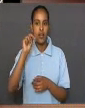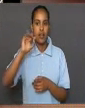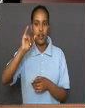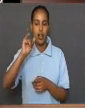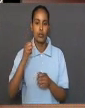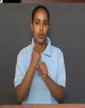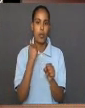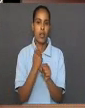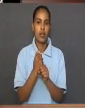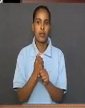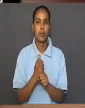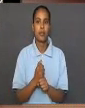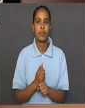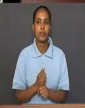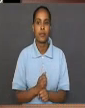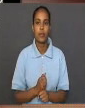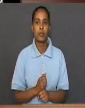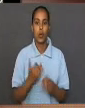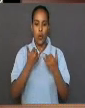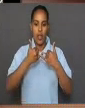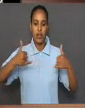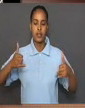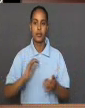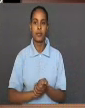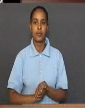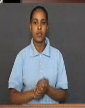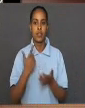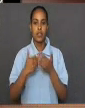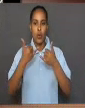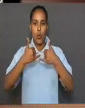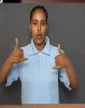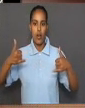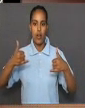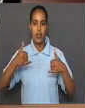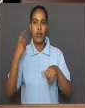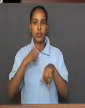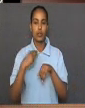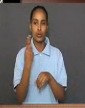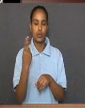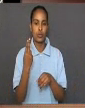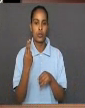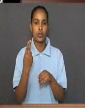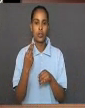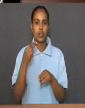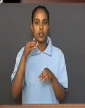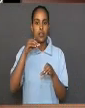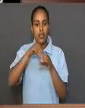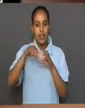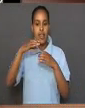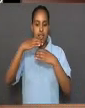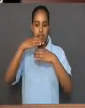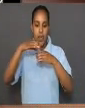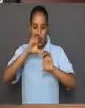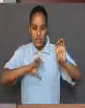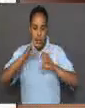used to make nichrome wire. This wire is often used in chemistry